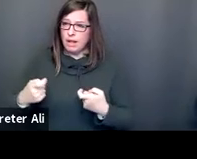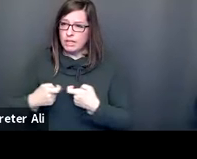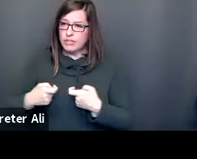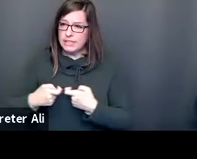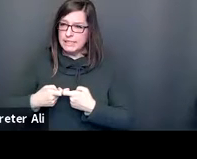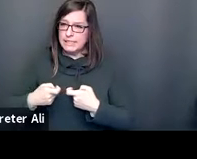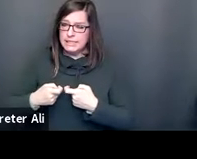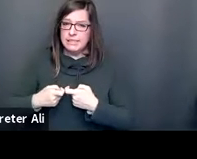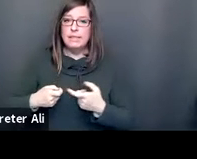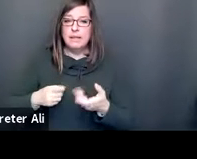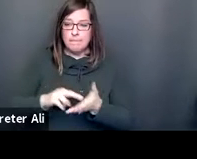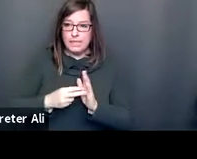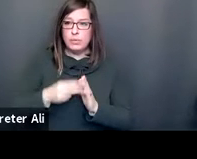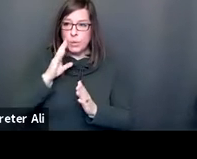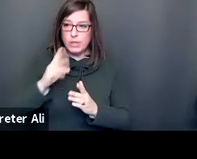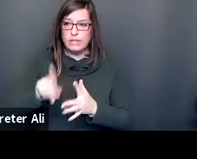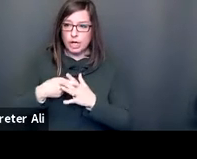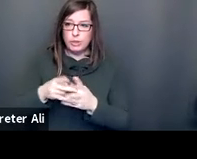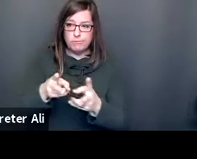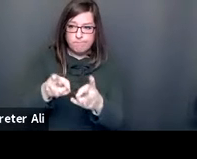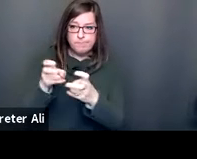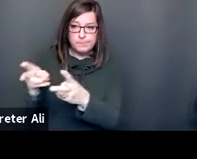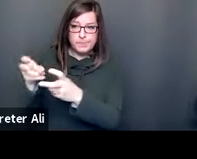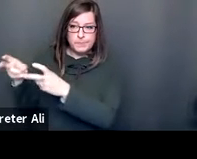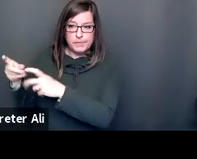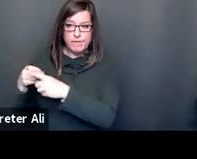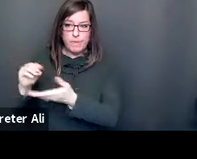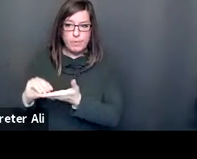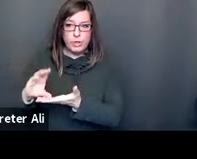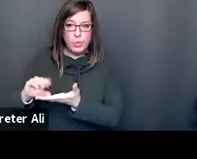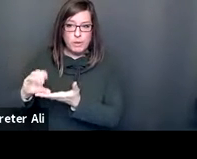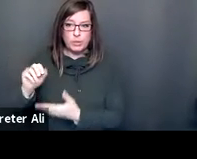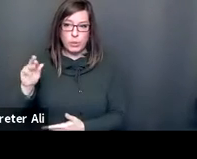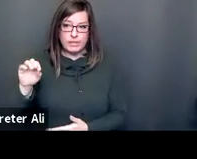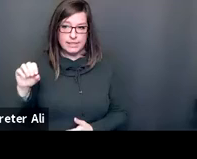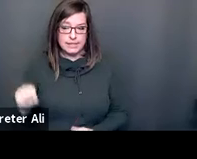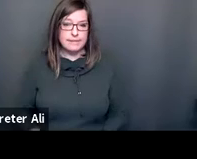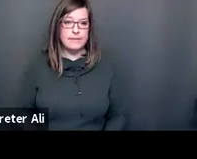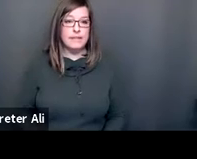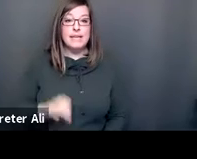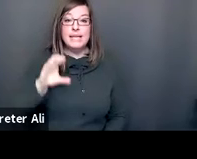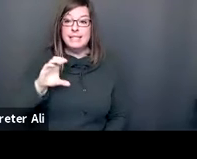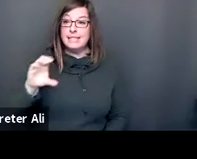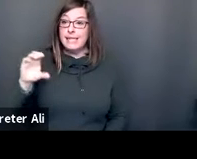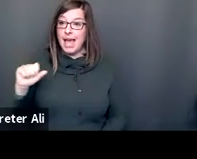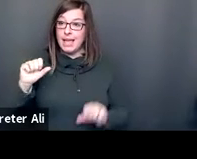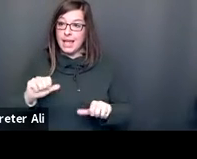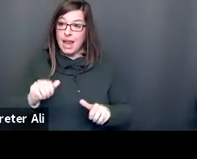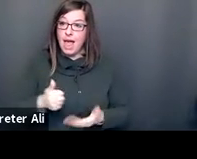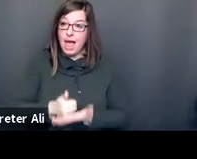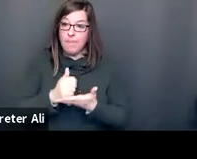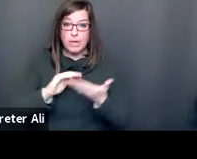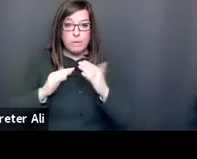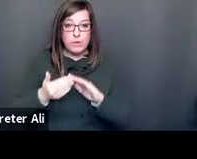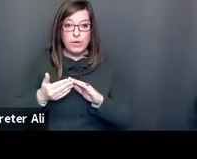renewable generation will get built. So CCA can help communities enjoy renewable sourcing,